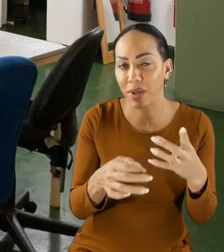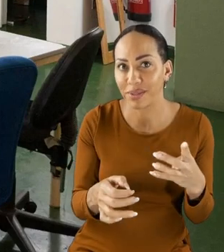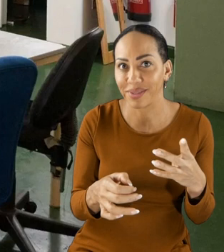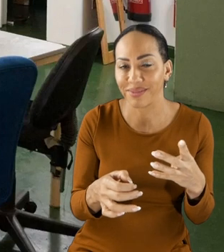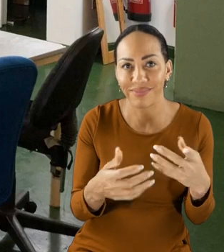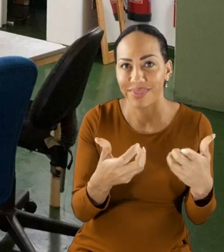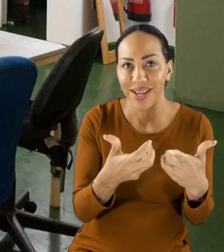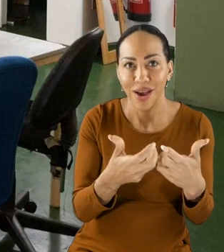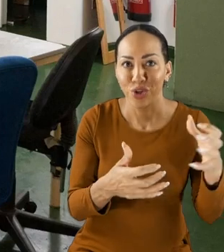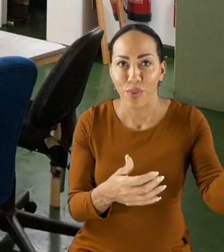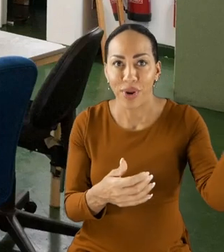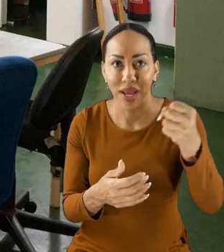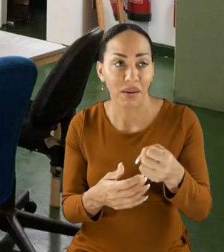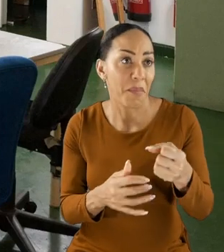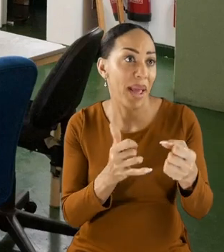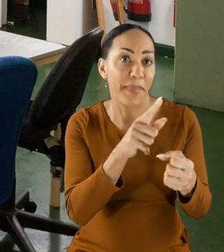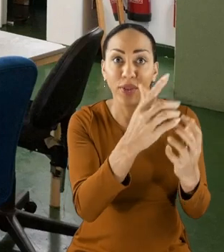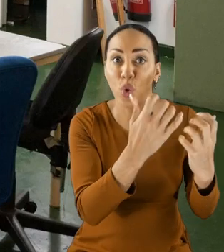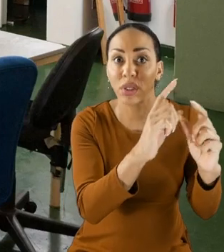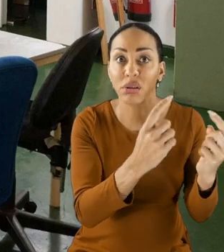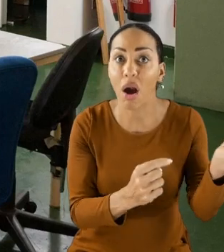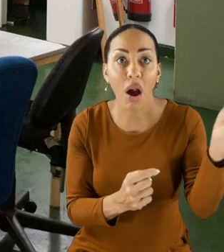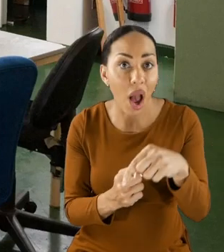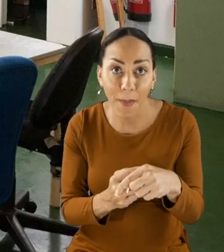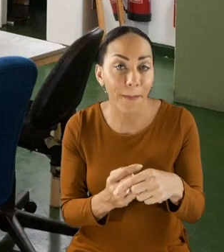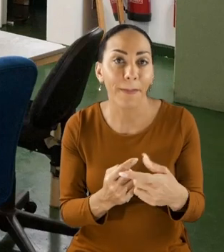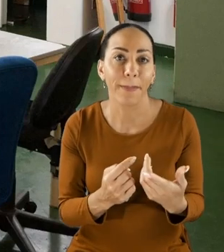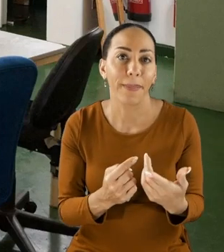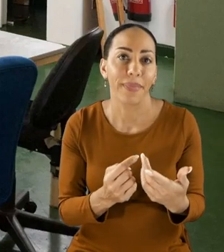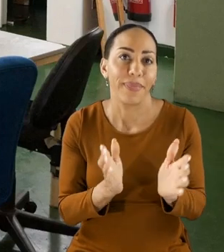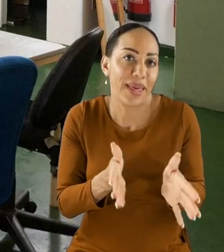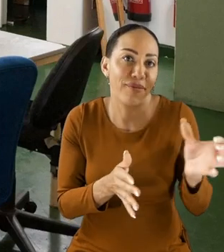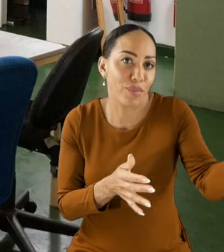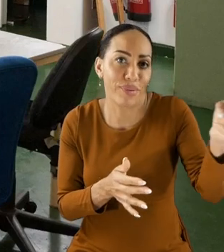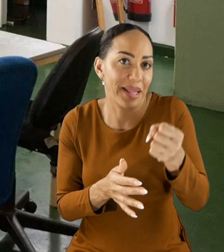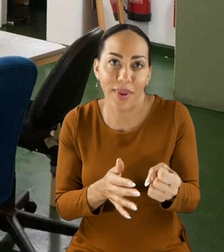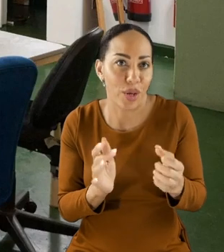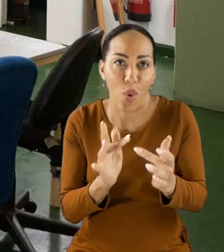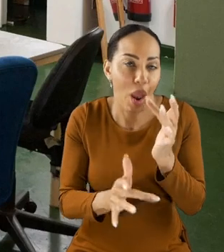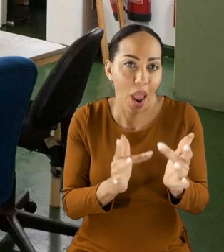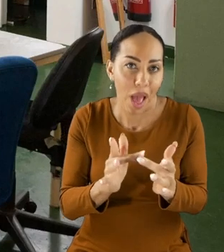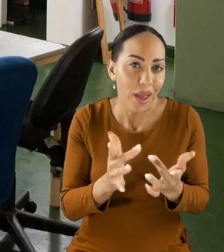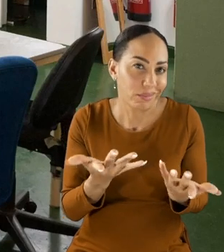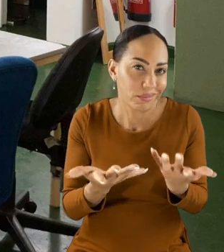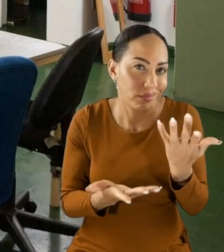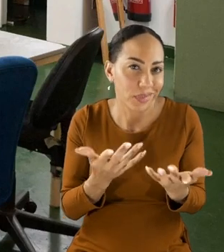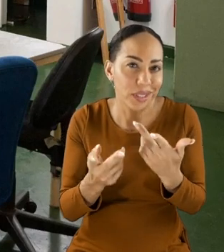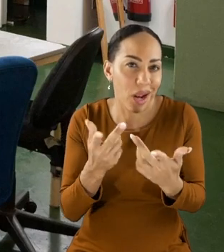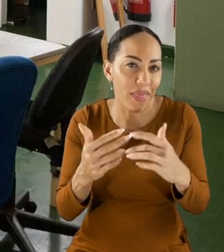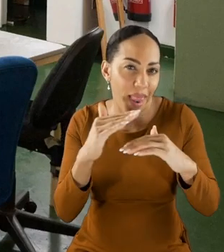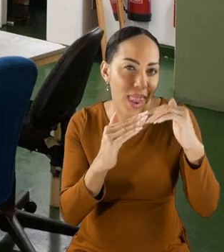who you bring in online. I mean, what if that person couldn't get to the theatre, that you could only bring them in online, I guess, is a sort of.